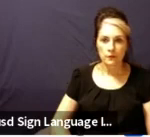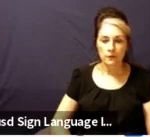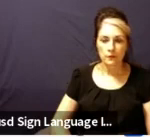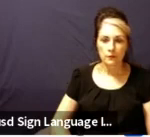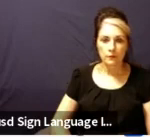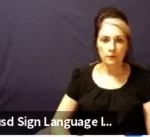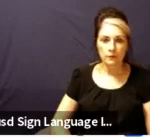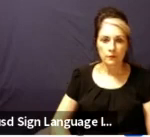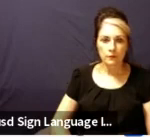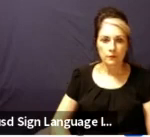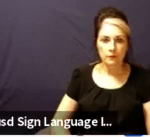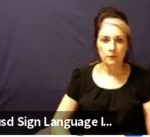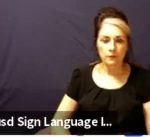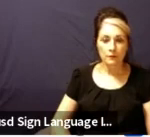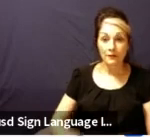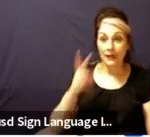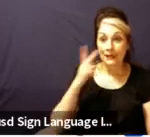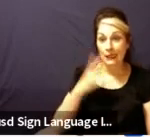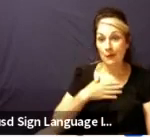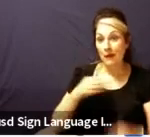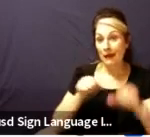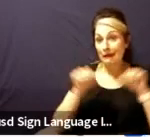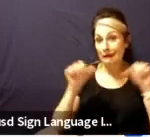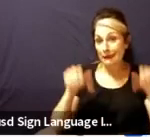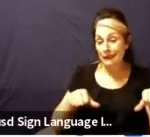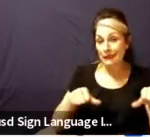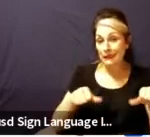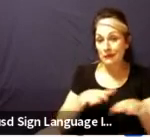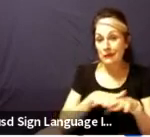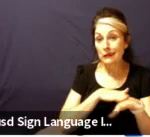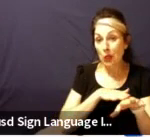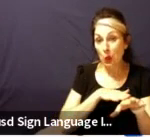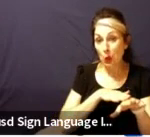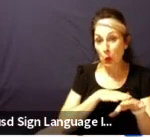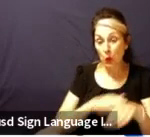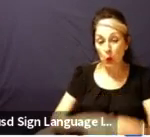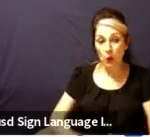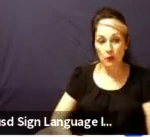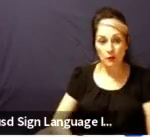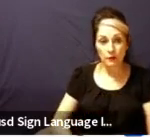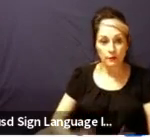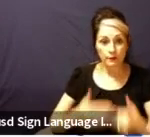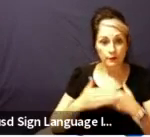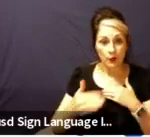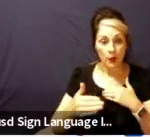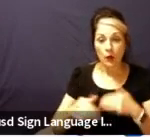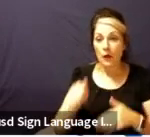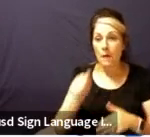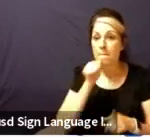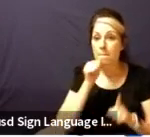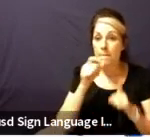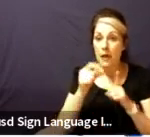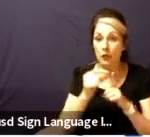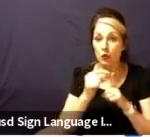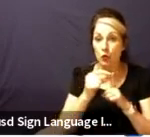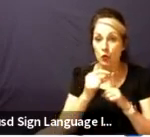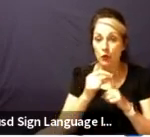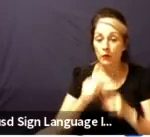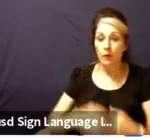And as you can see, my system is moving a little slow. I'm going to go ahead and type in the password